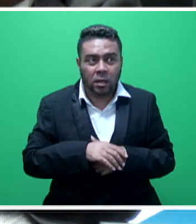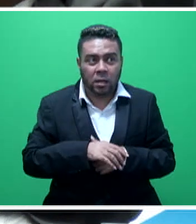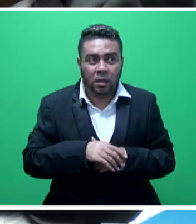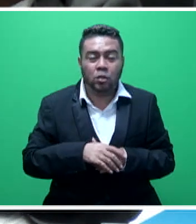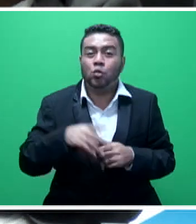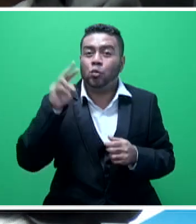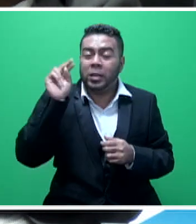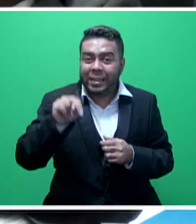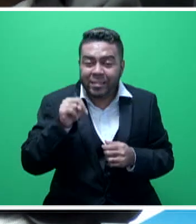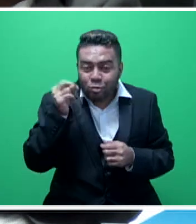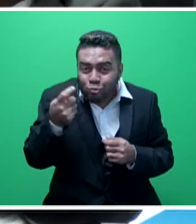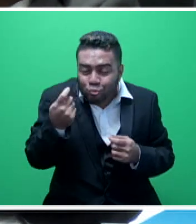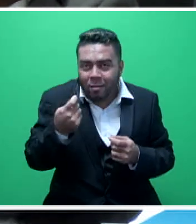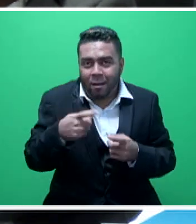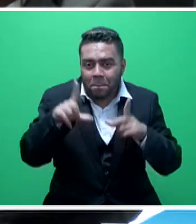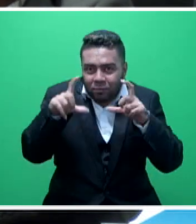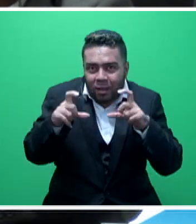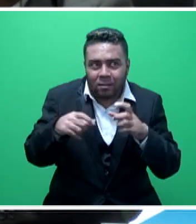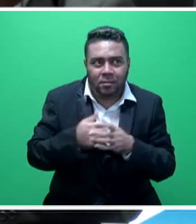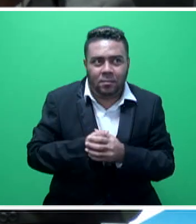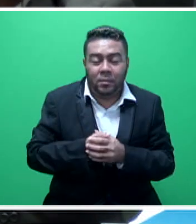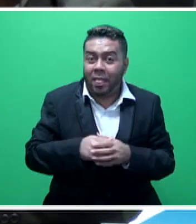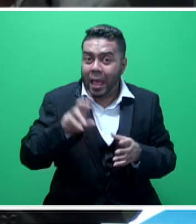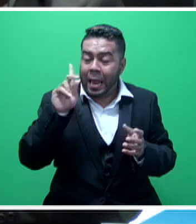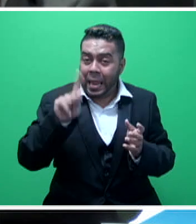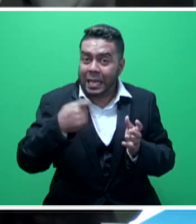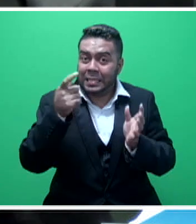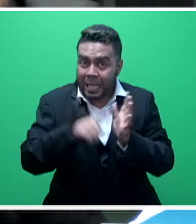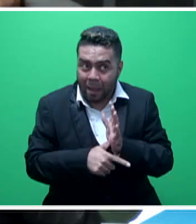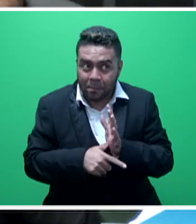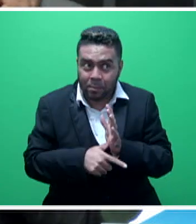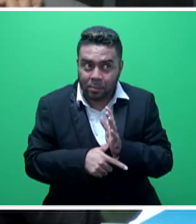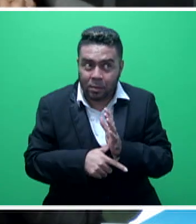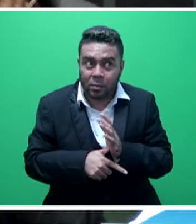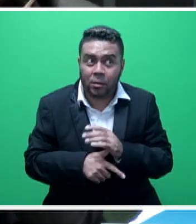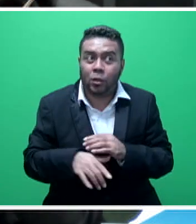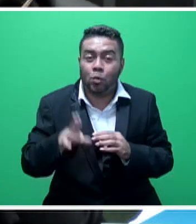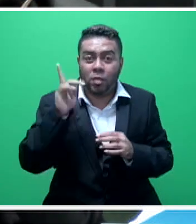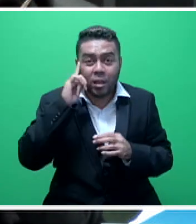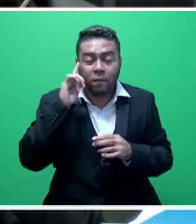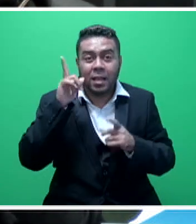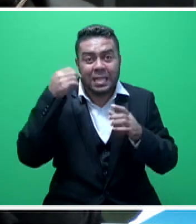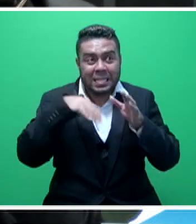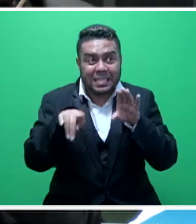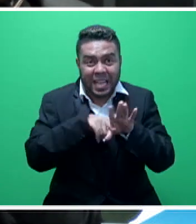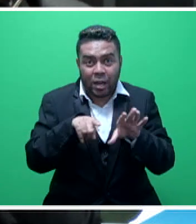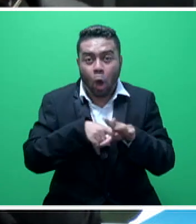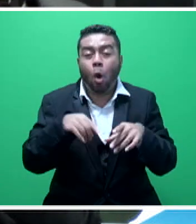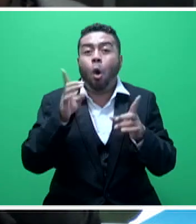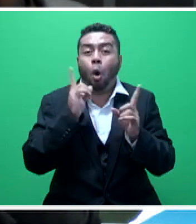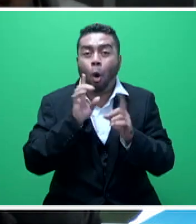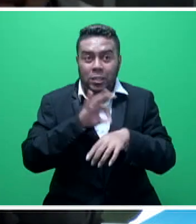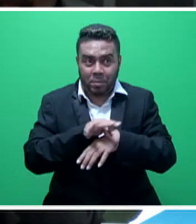inside the bathroom. And I wish that next time you intend to take a photo inside the hospital, you will